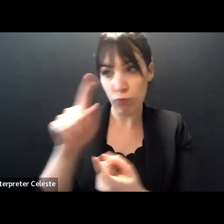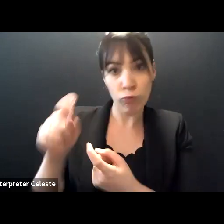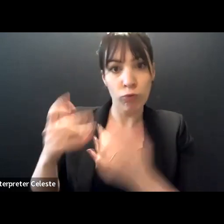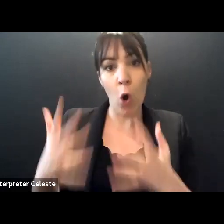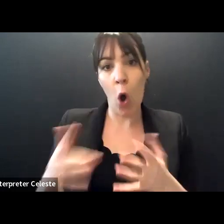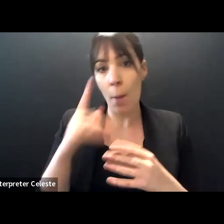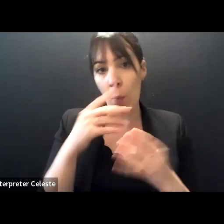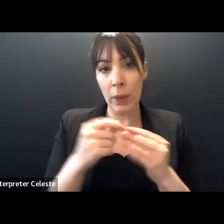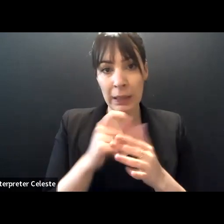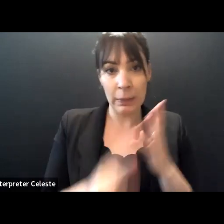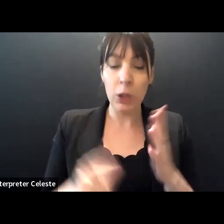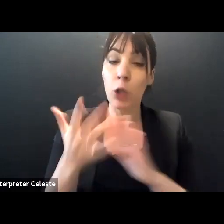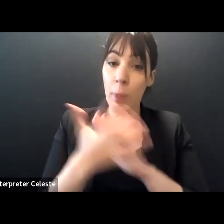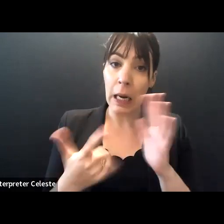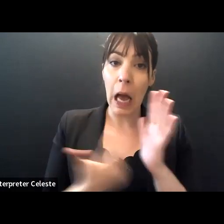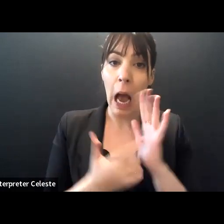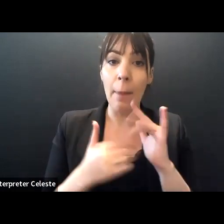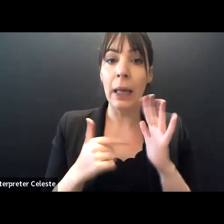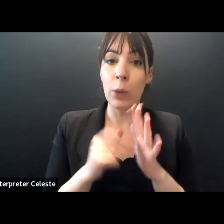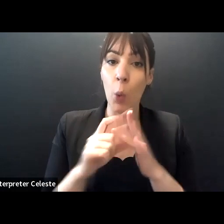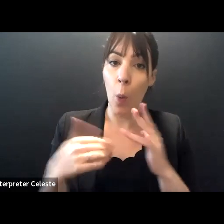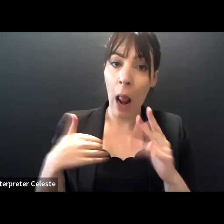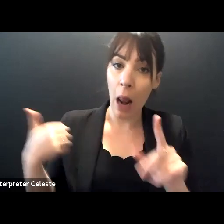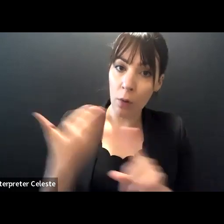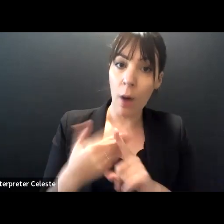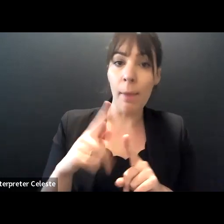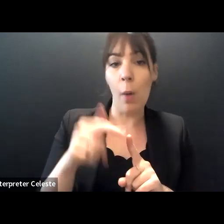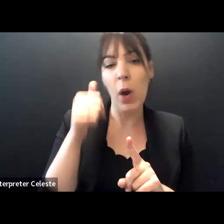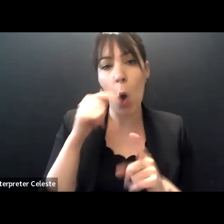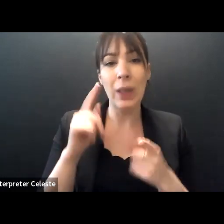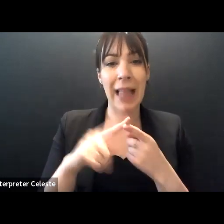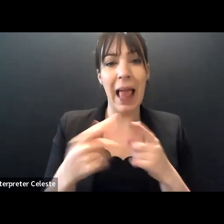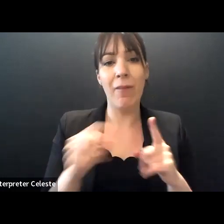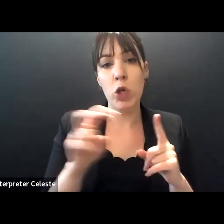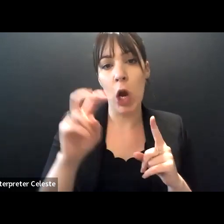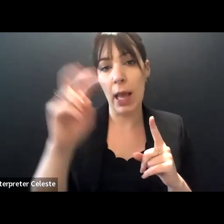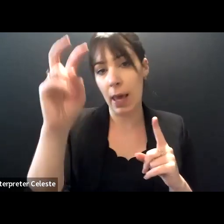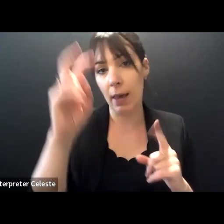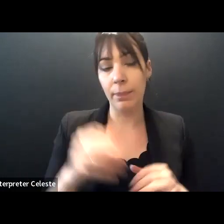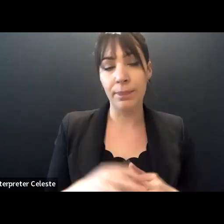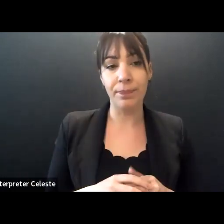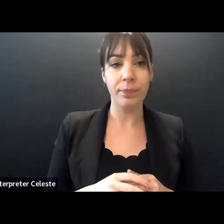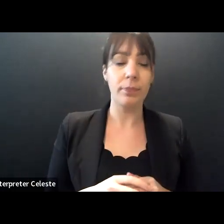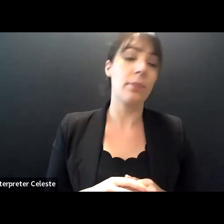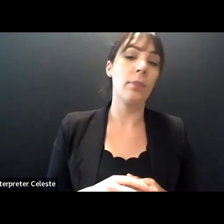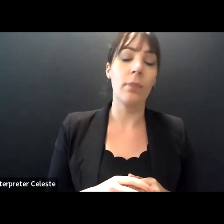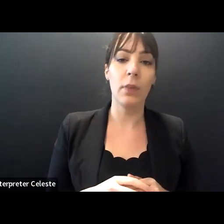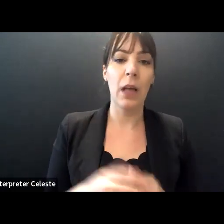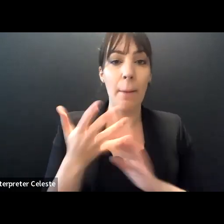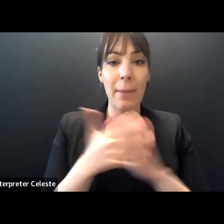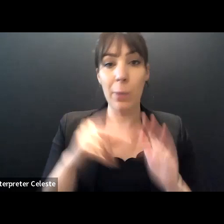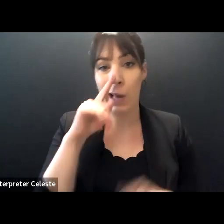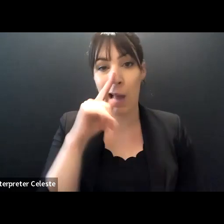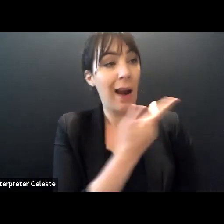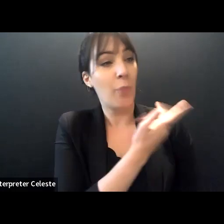done well, but the reality is at RMIT, we know it's a continuous journey, not about a destination. We haven't stopped just because we got those awards.